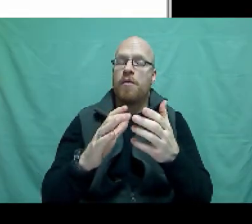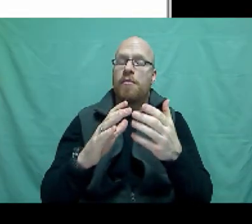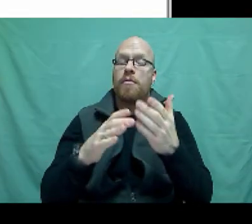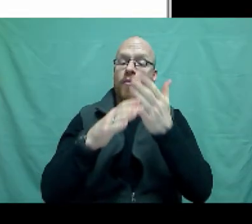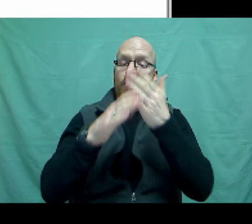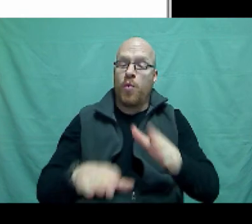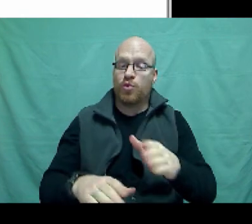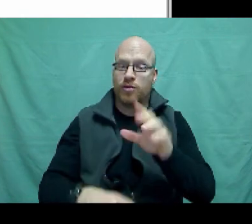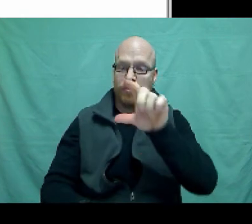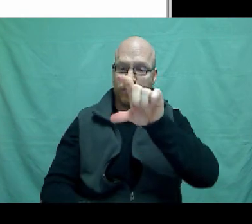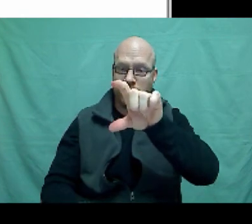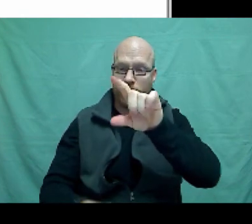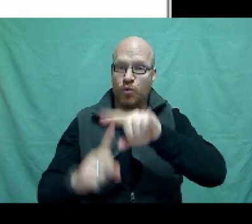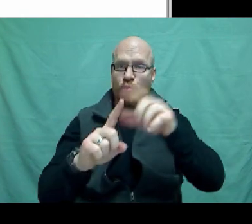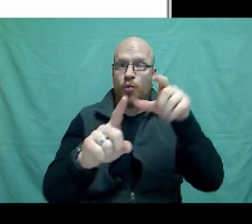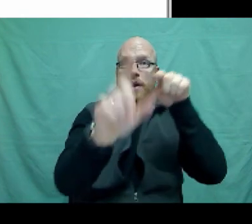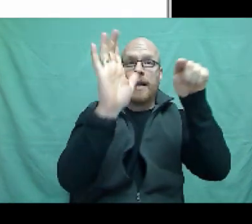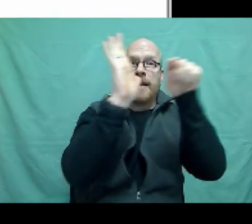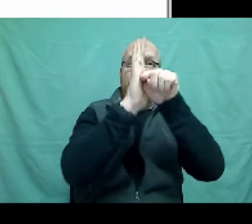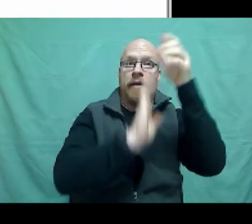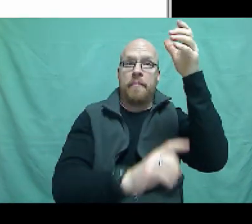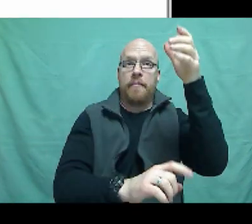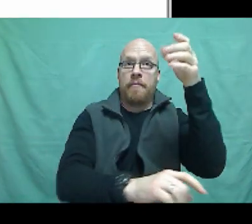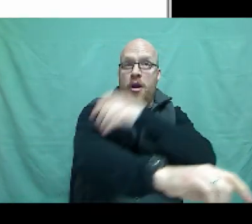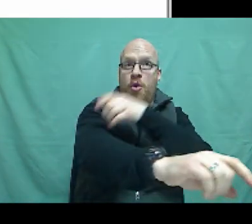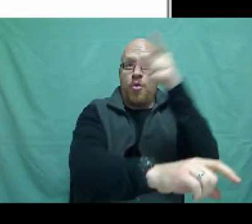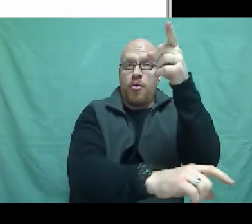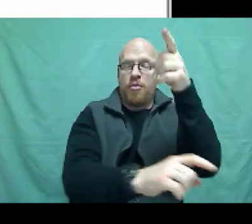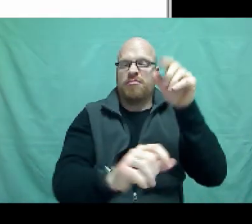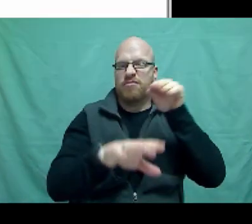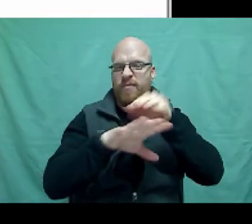All right, you see how our rules become applied through